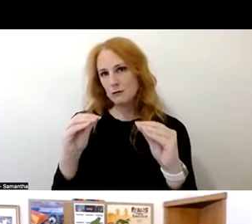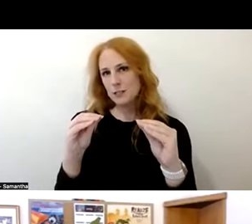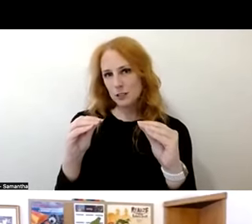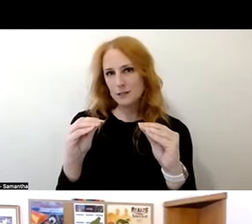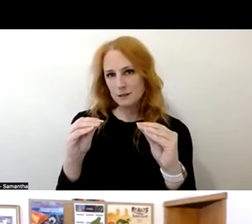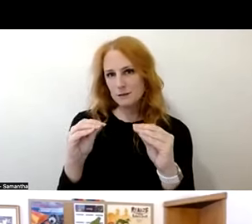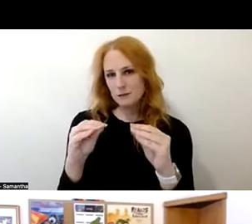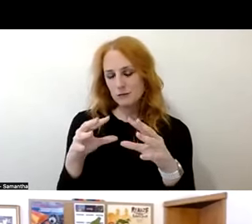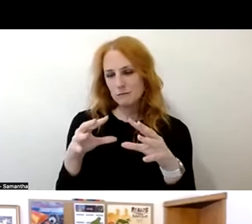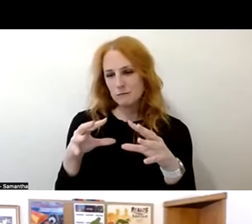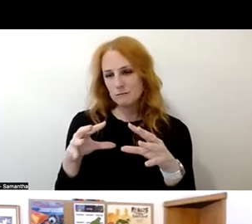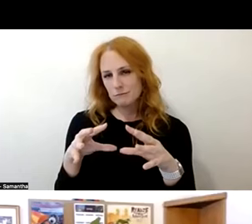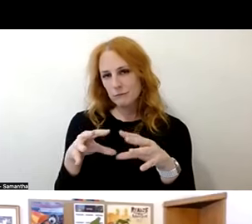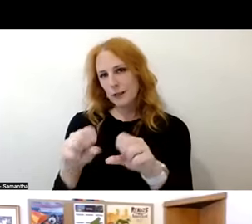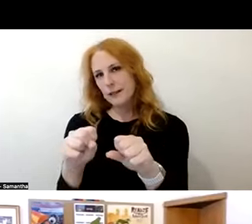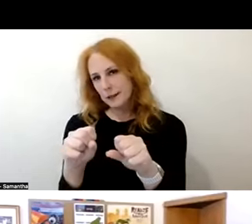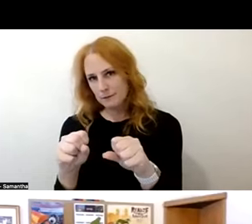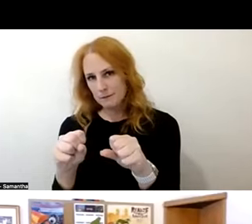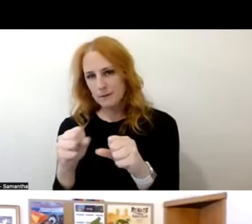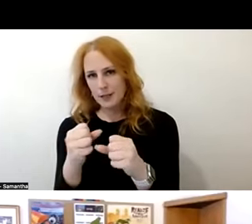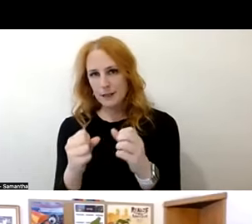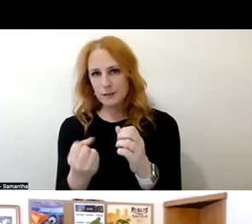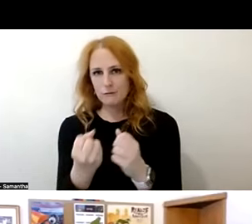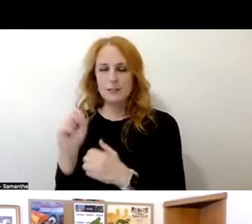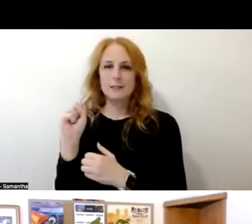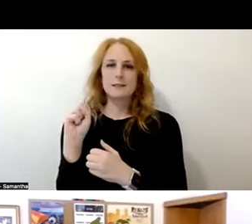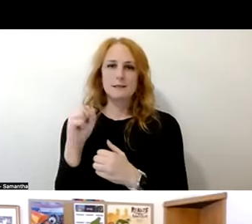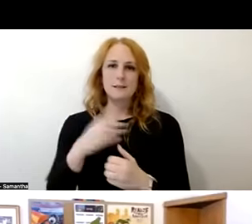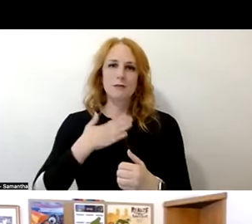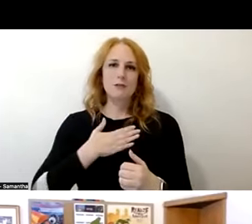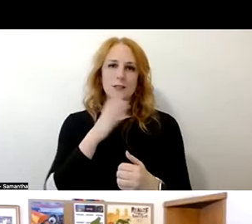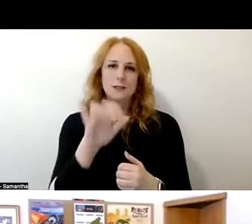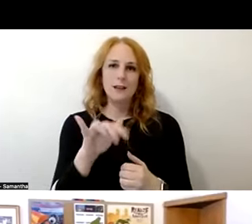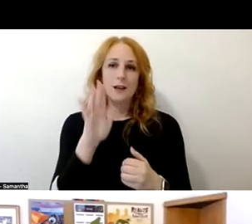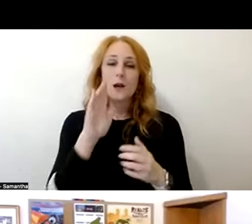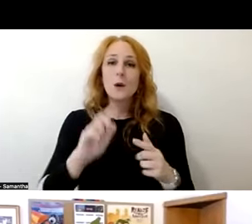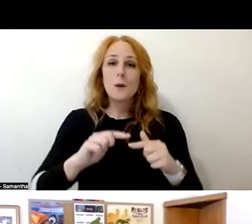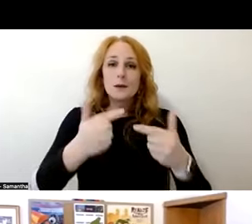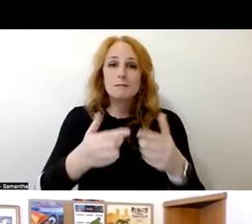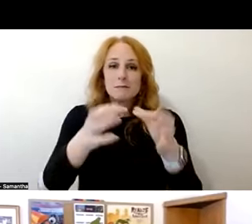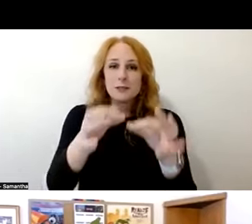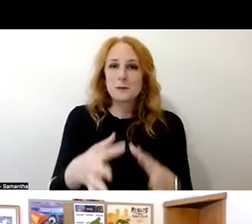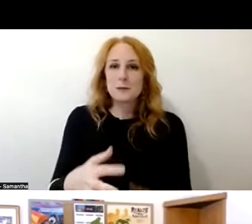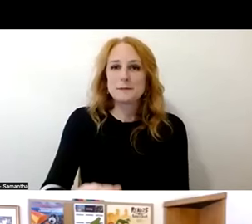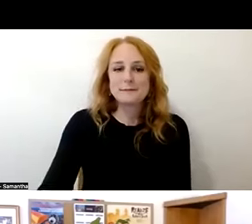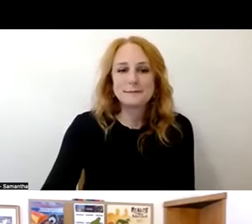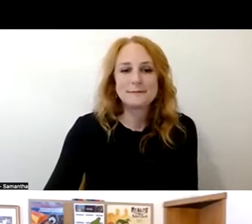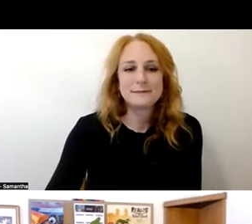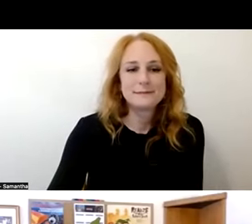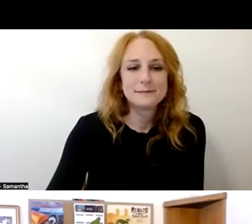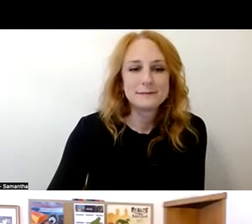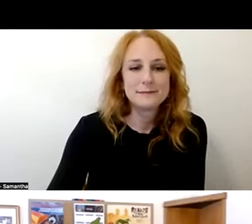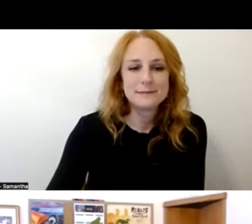to reclaim, how to resist, and how to rise up, and how to rejoice in that. So I'll stop there.